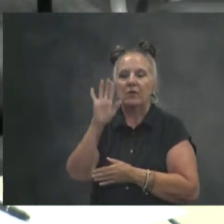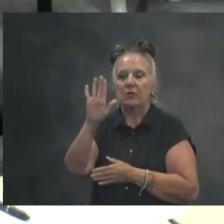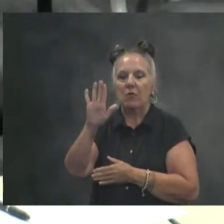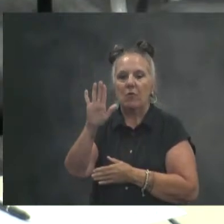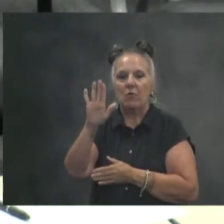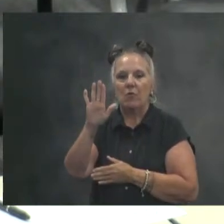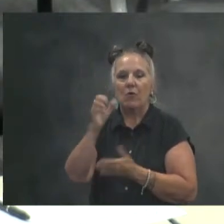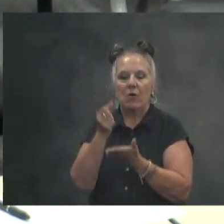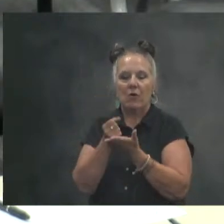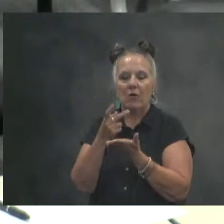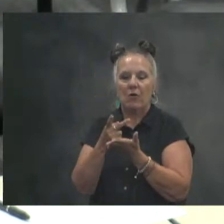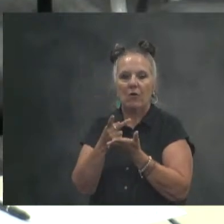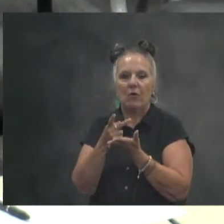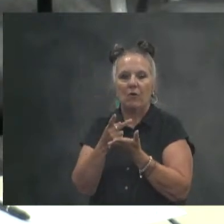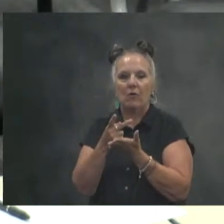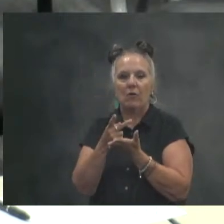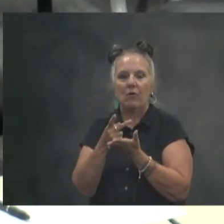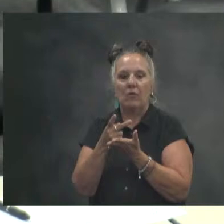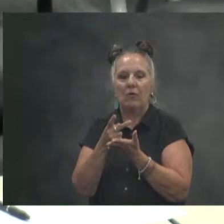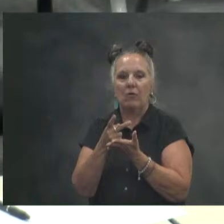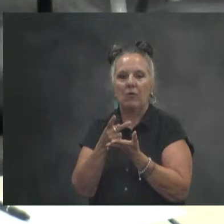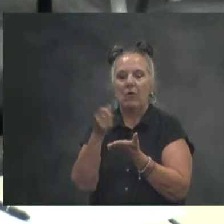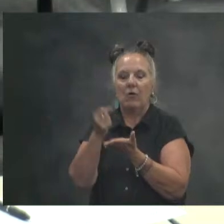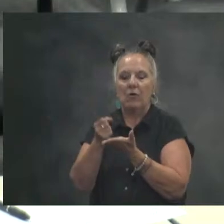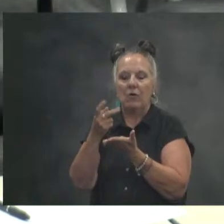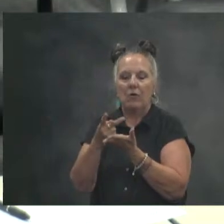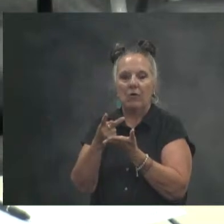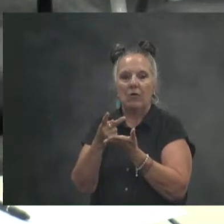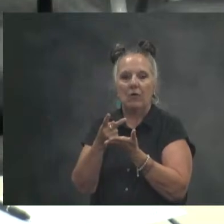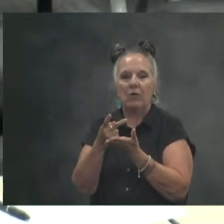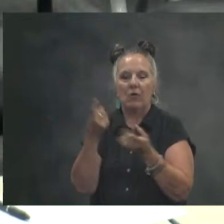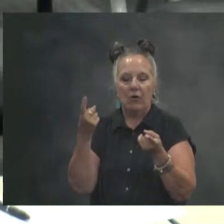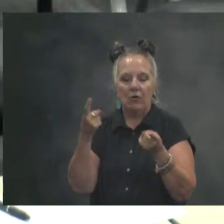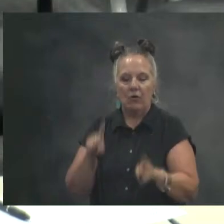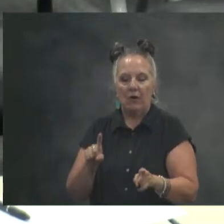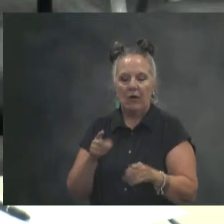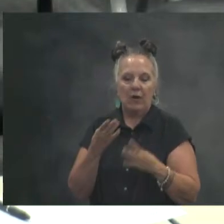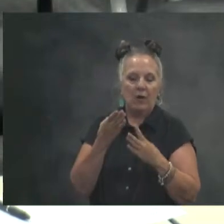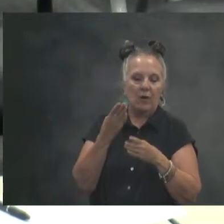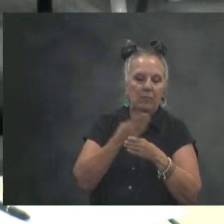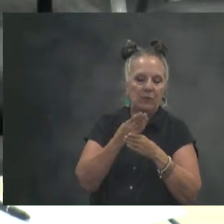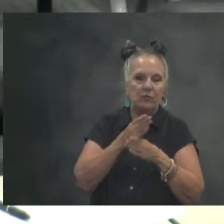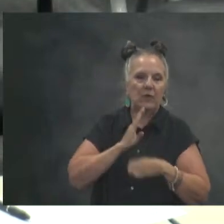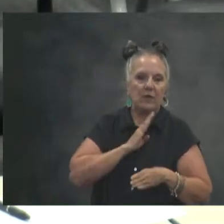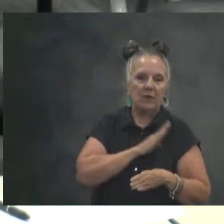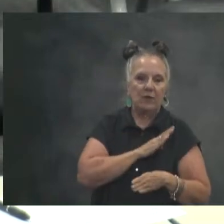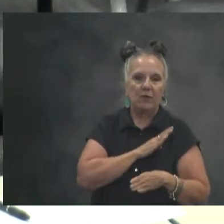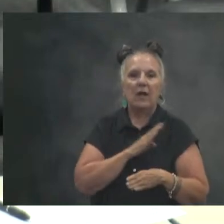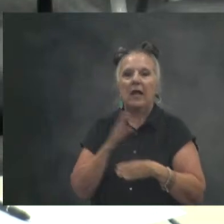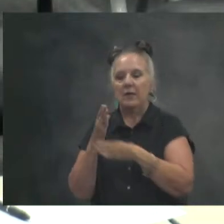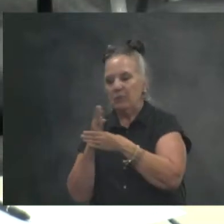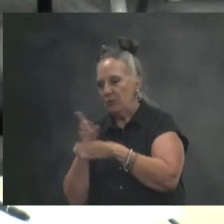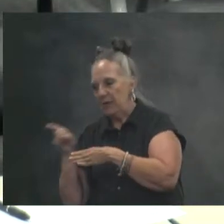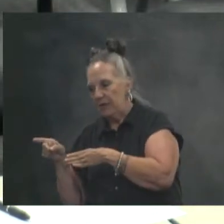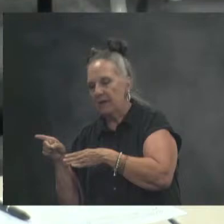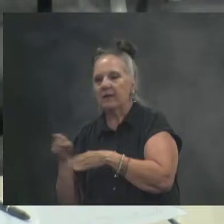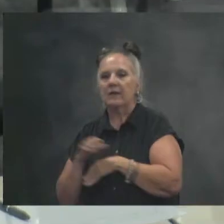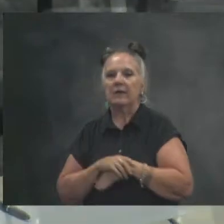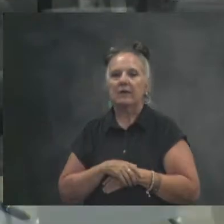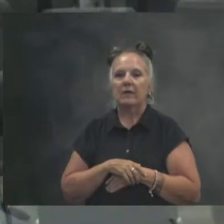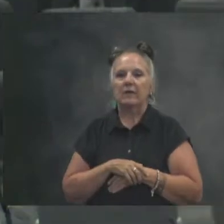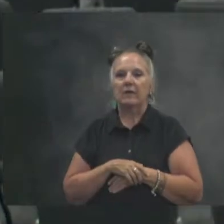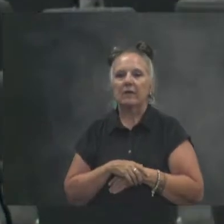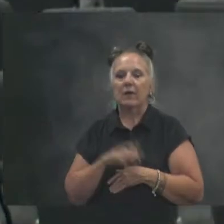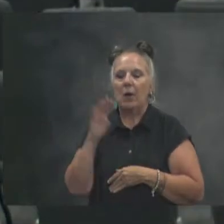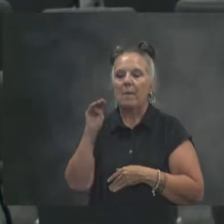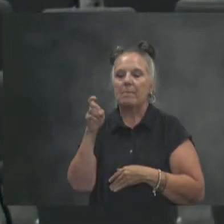your approval with the approved negotiated agreement between the Board of Ed and WCESP. Thank you, Mrs. Baker. Is there a